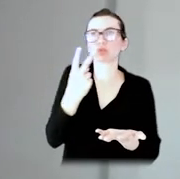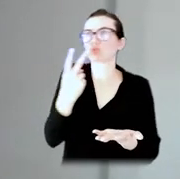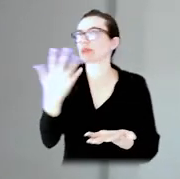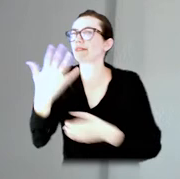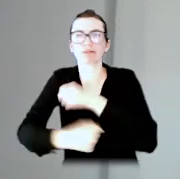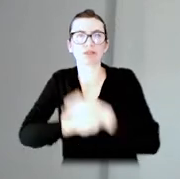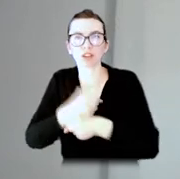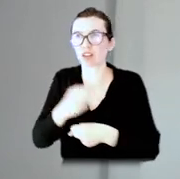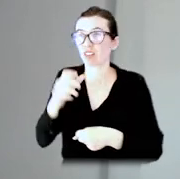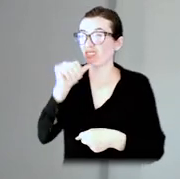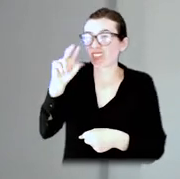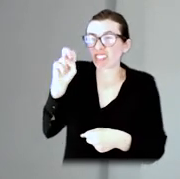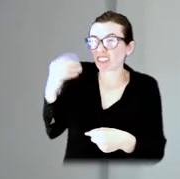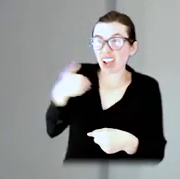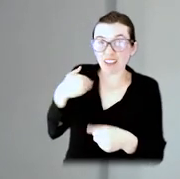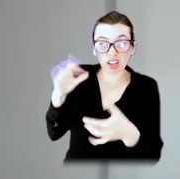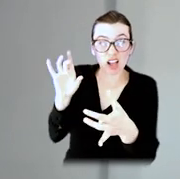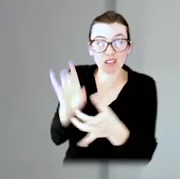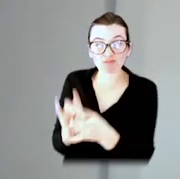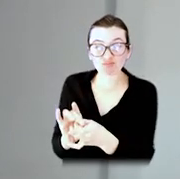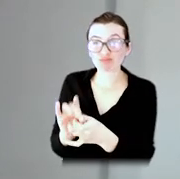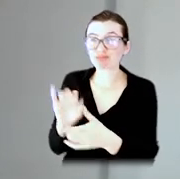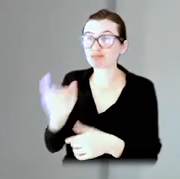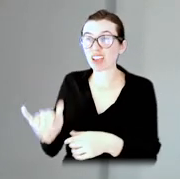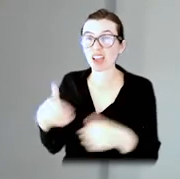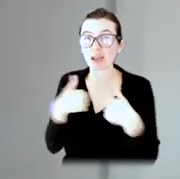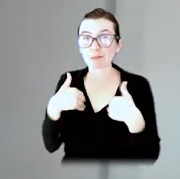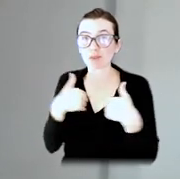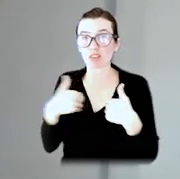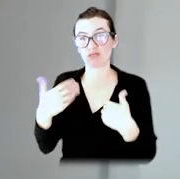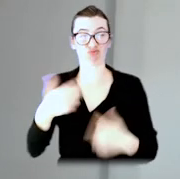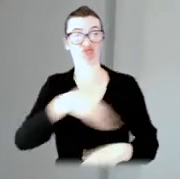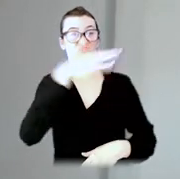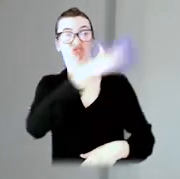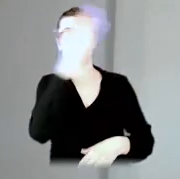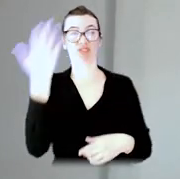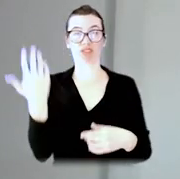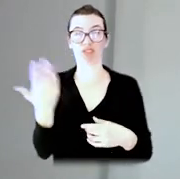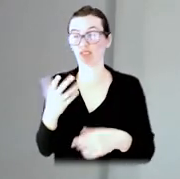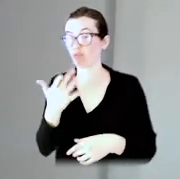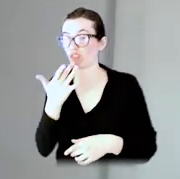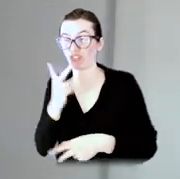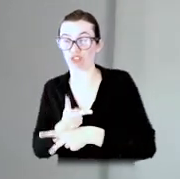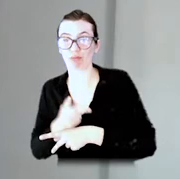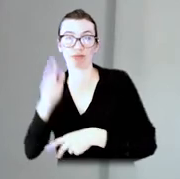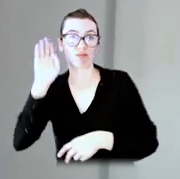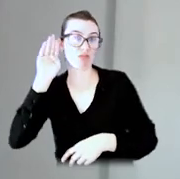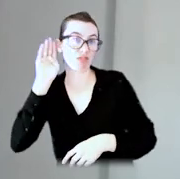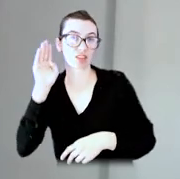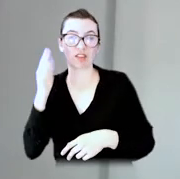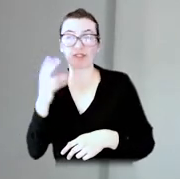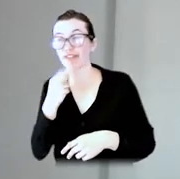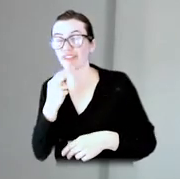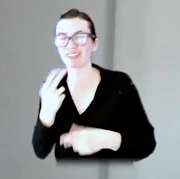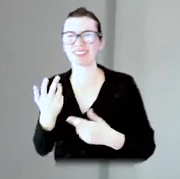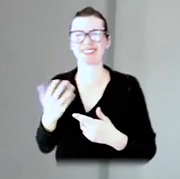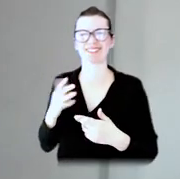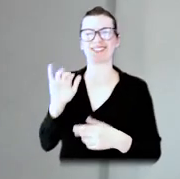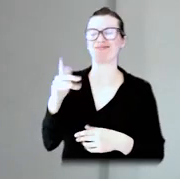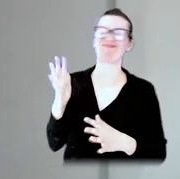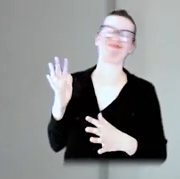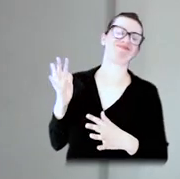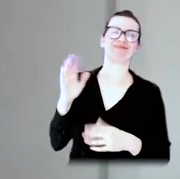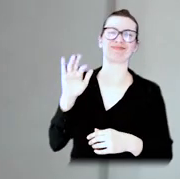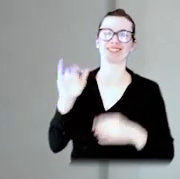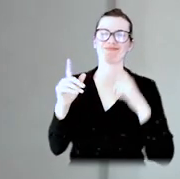you don't even have a bond with it enough that you'd want to keep it, as opposed to the cute little fluffy puppy. So that one's always hard for